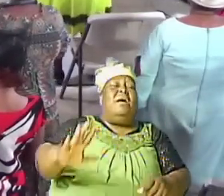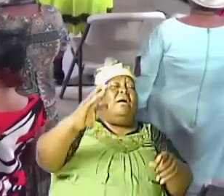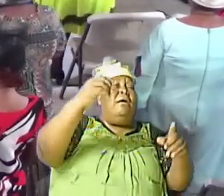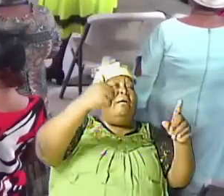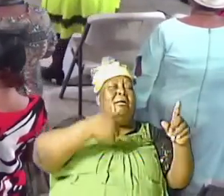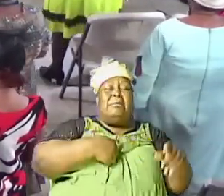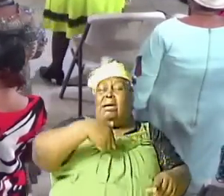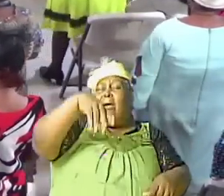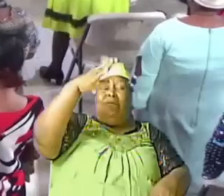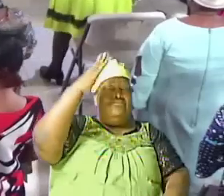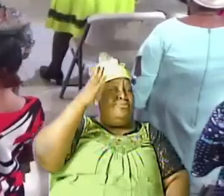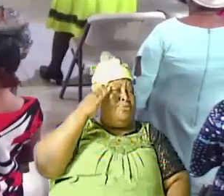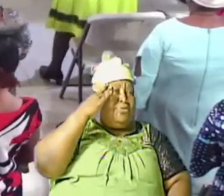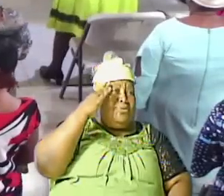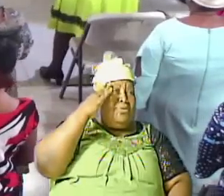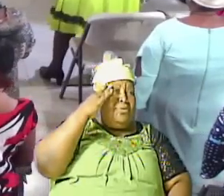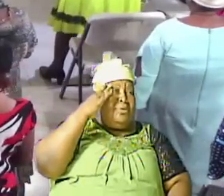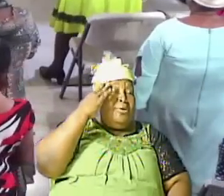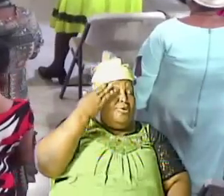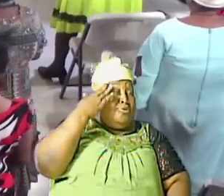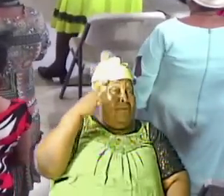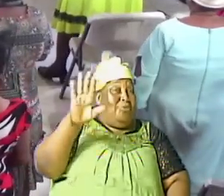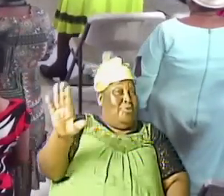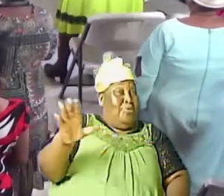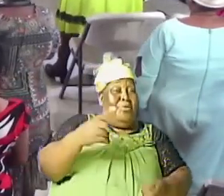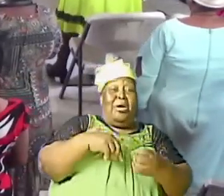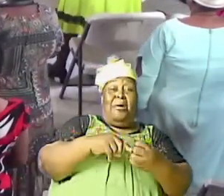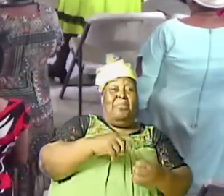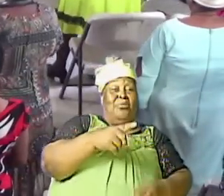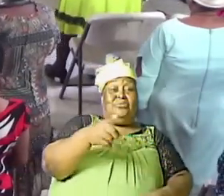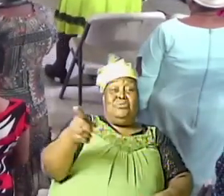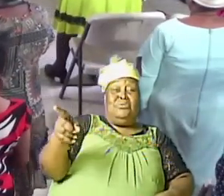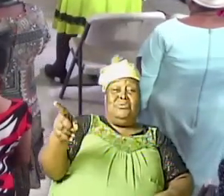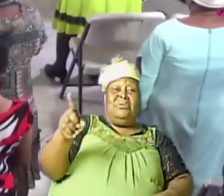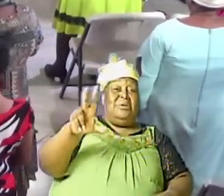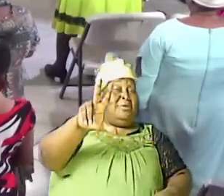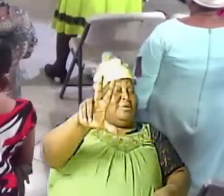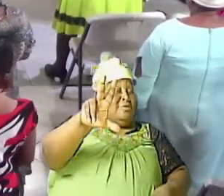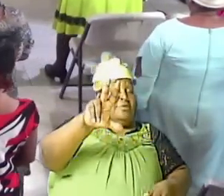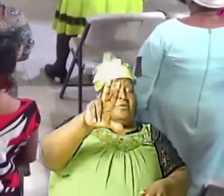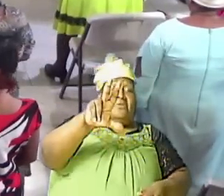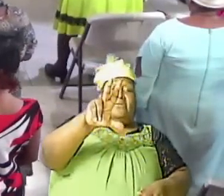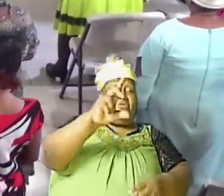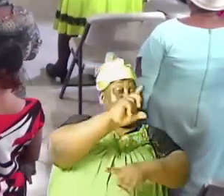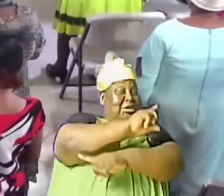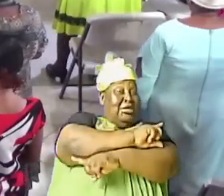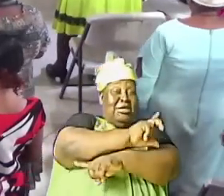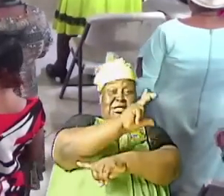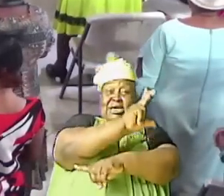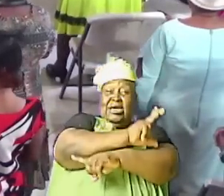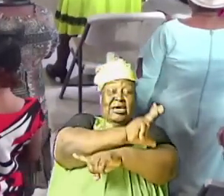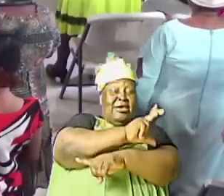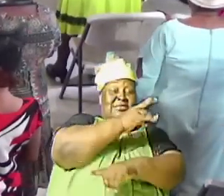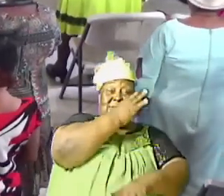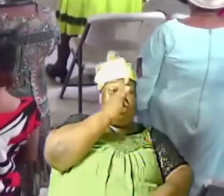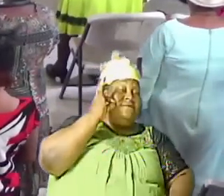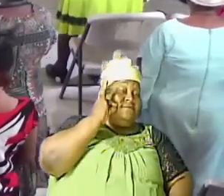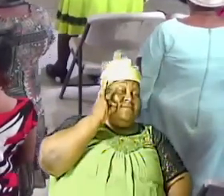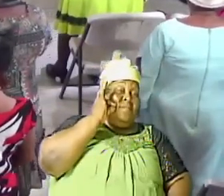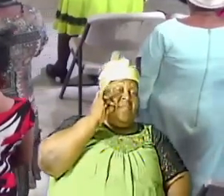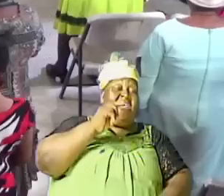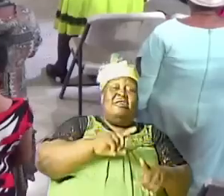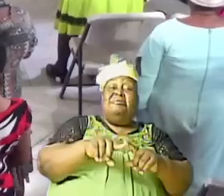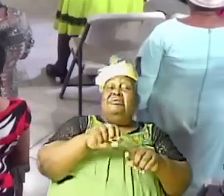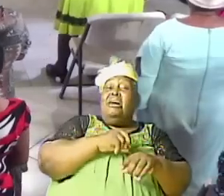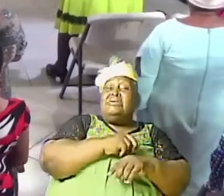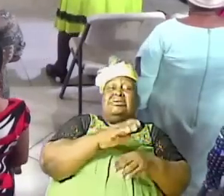I know. I don't know about you that these 3 days are not normal. It's not like the others. If